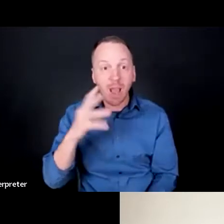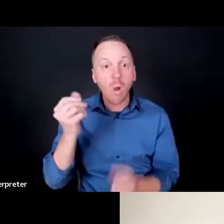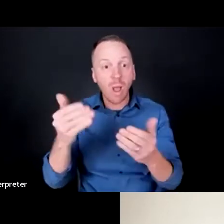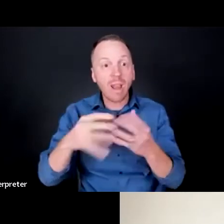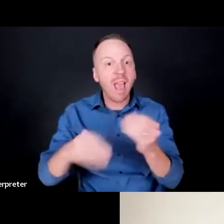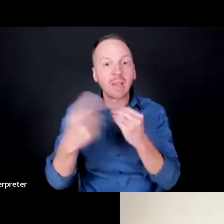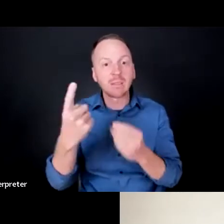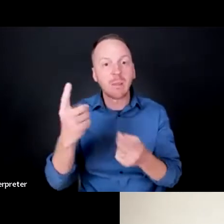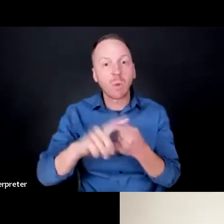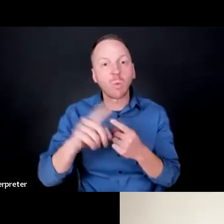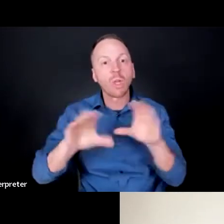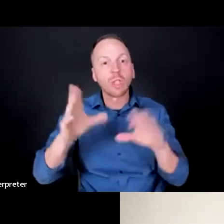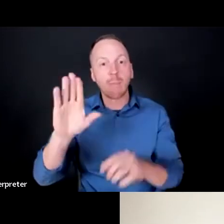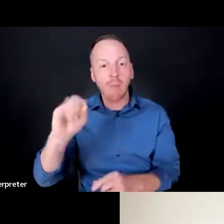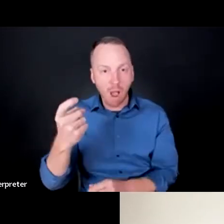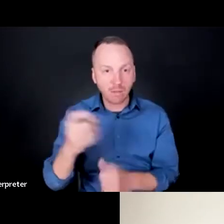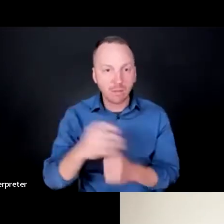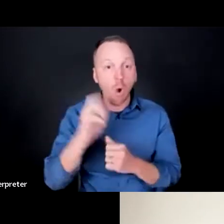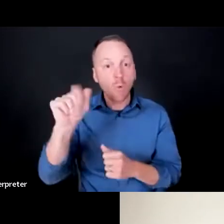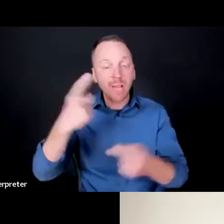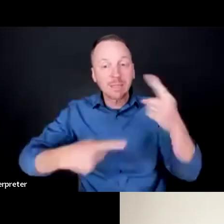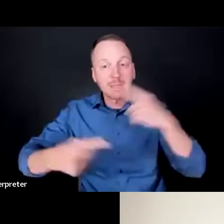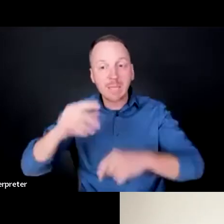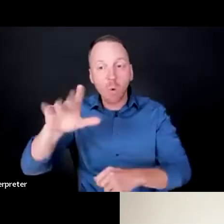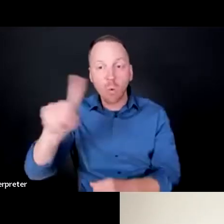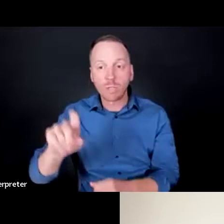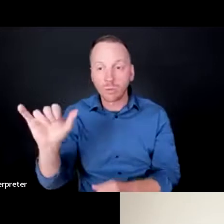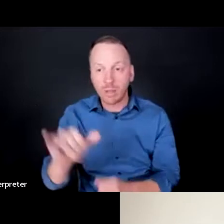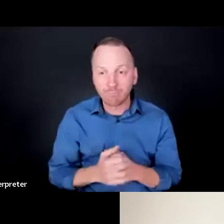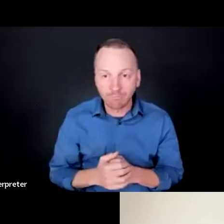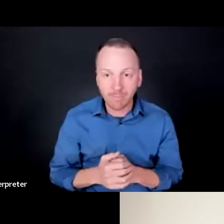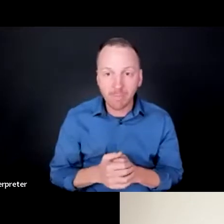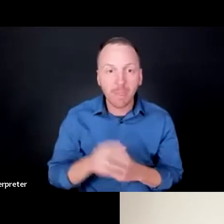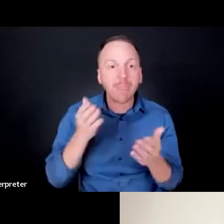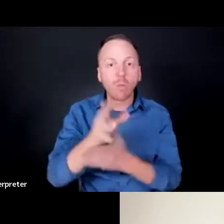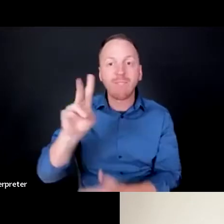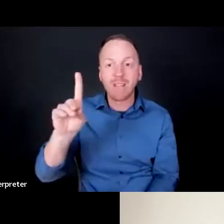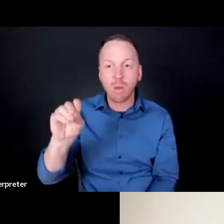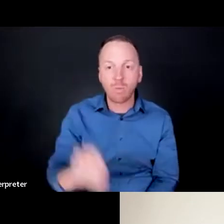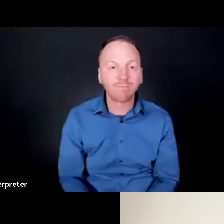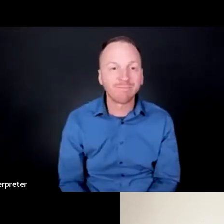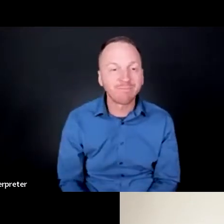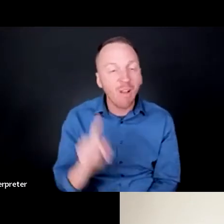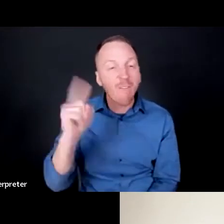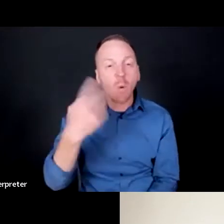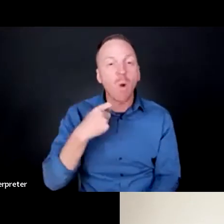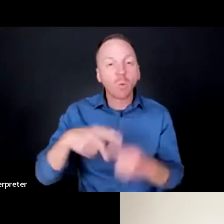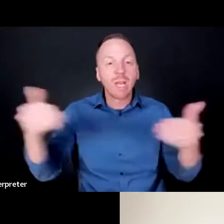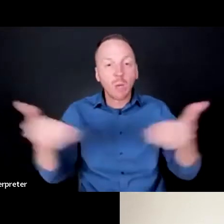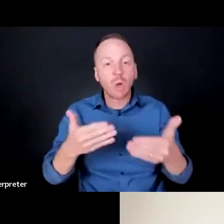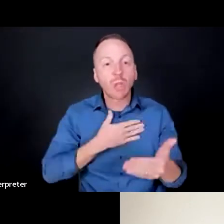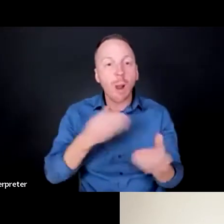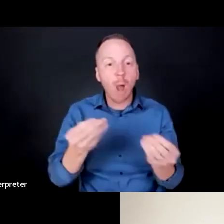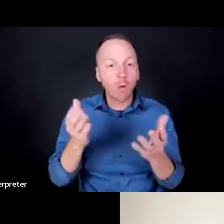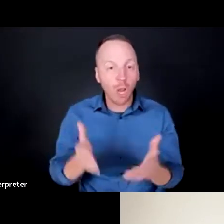adding something to the chat box or signing your questions via video. So first I want to introduce our